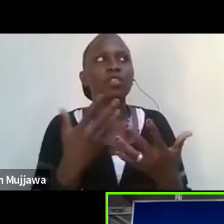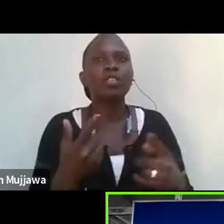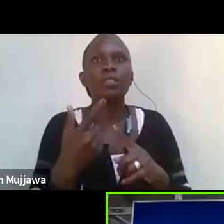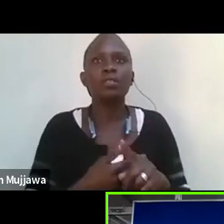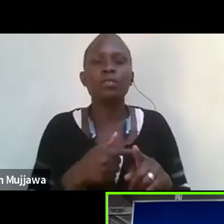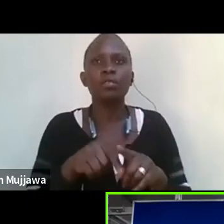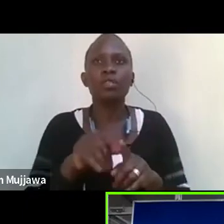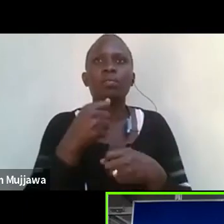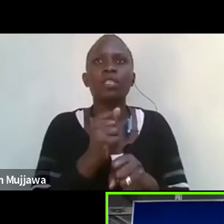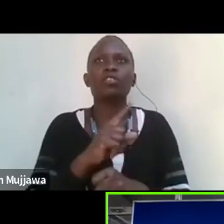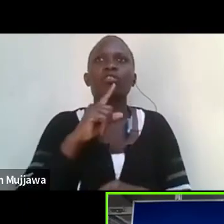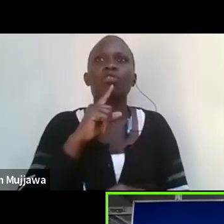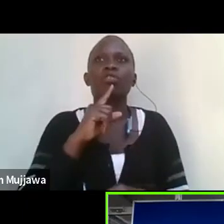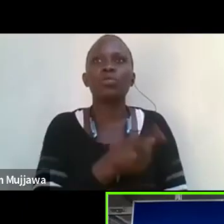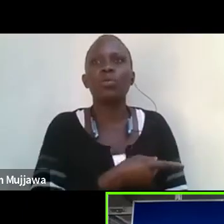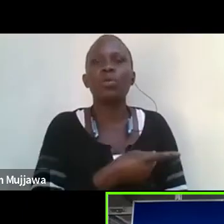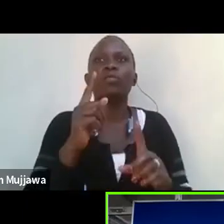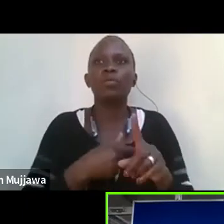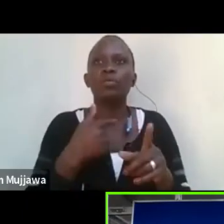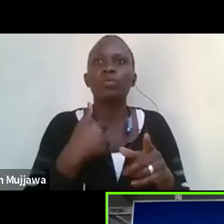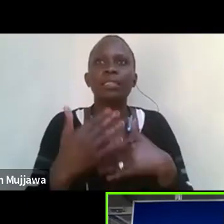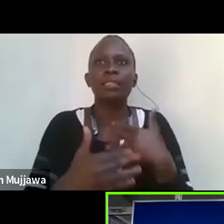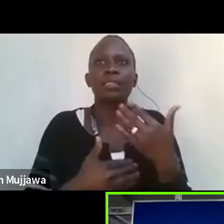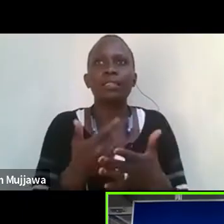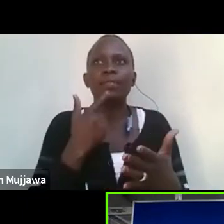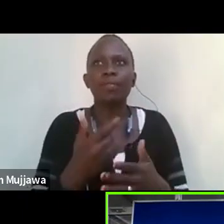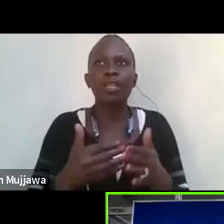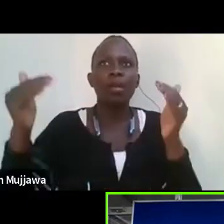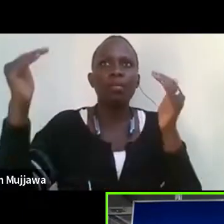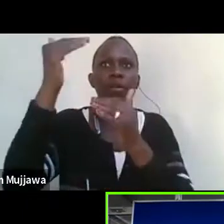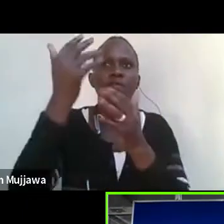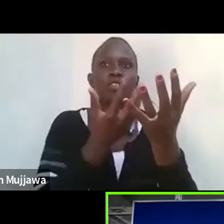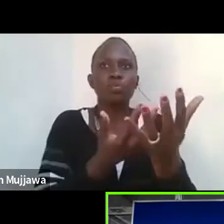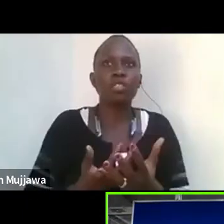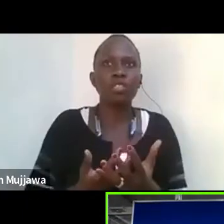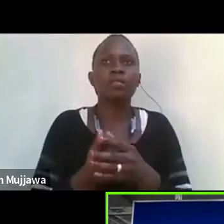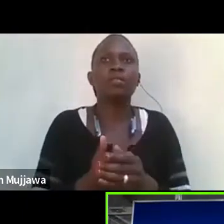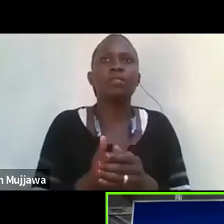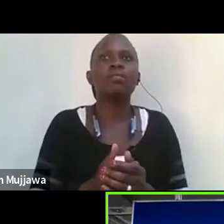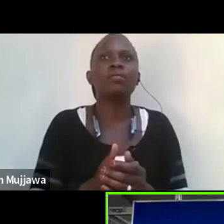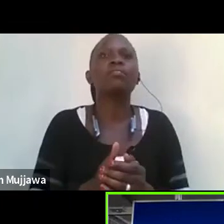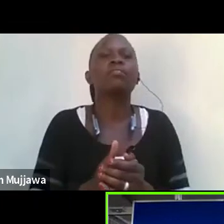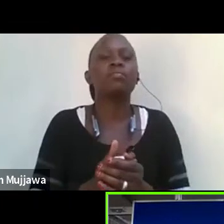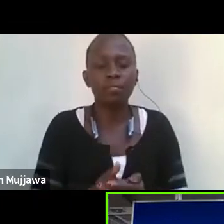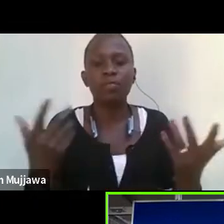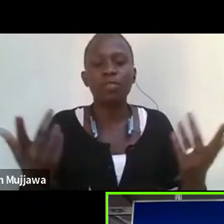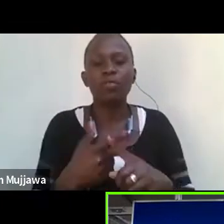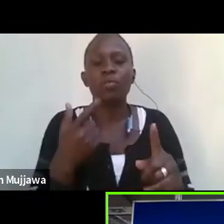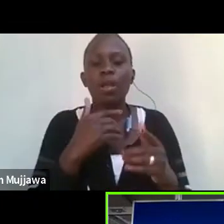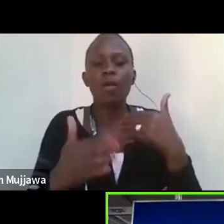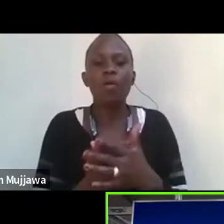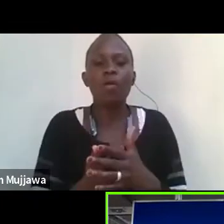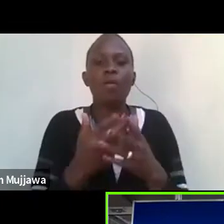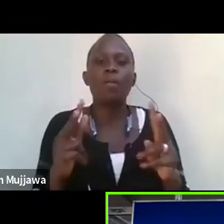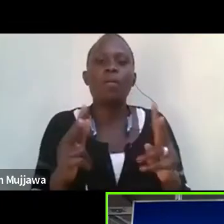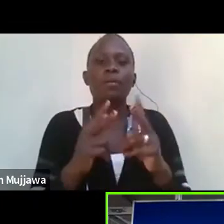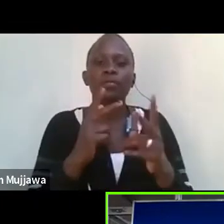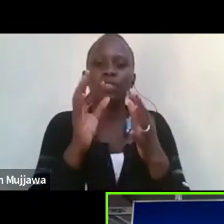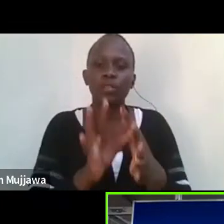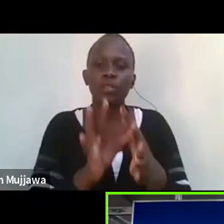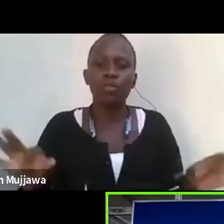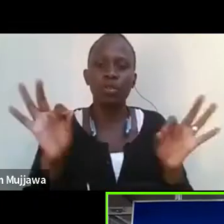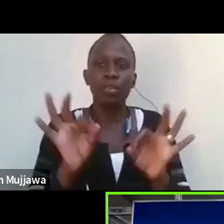the operations keep up above expectation. The supply of inputs has been very critical also,